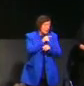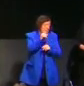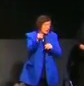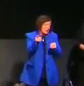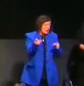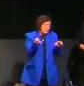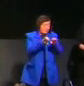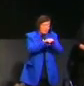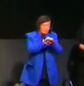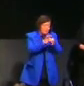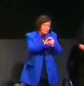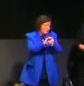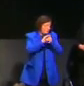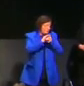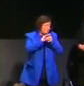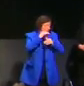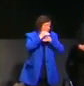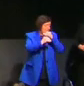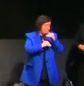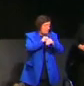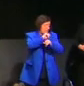V'nomar